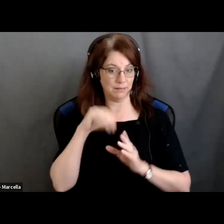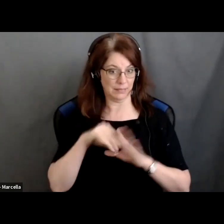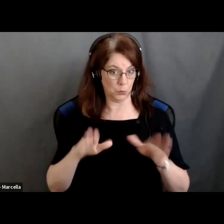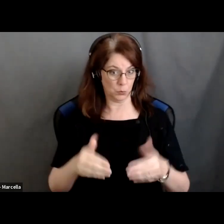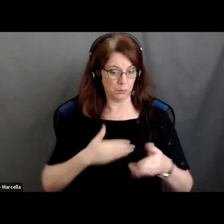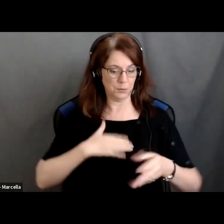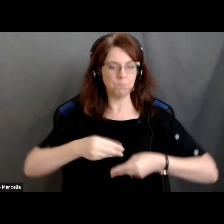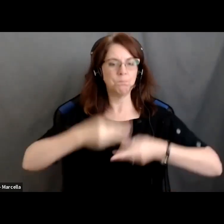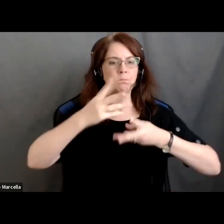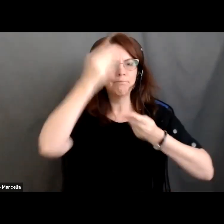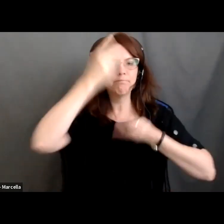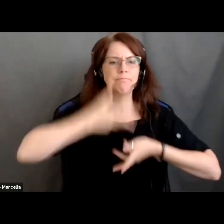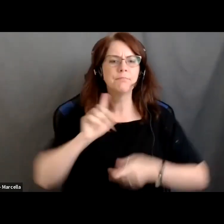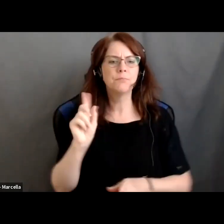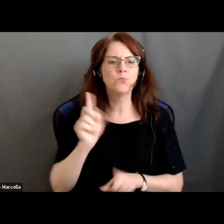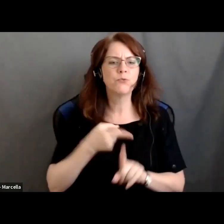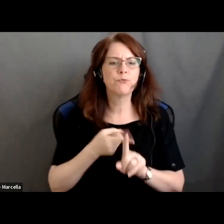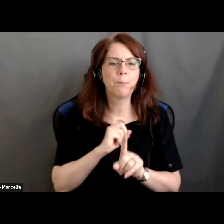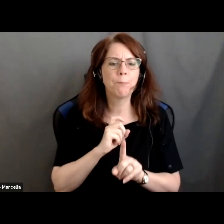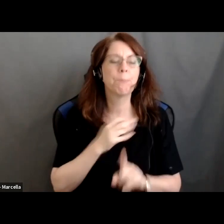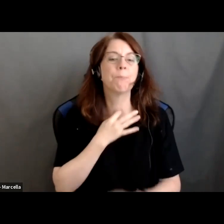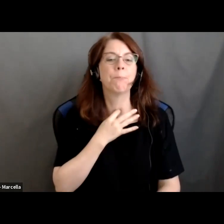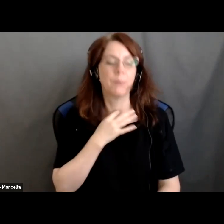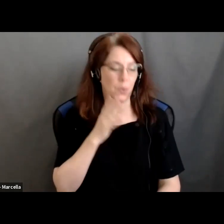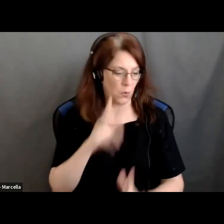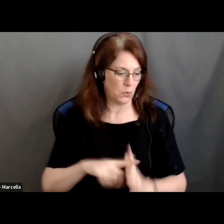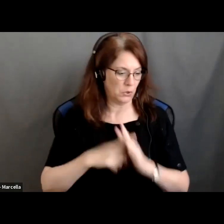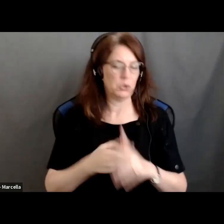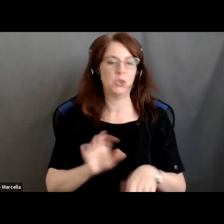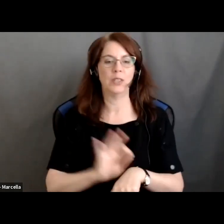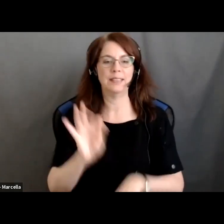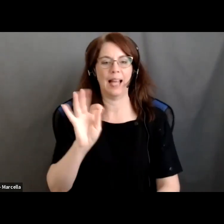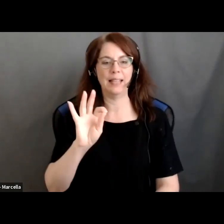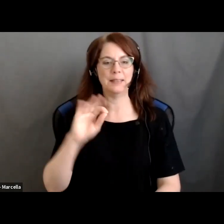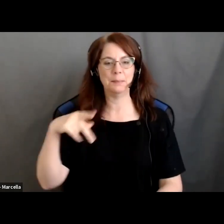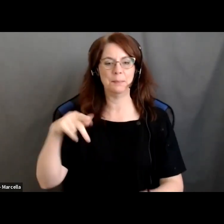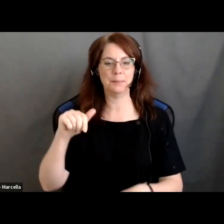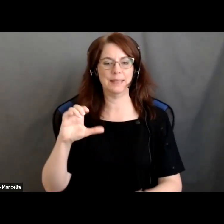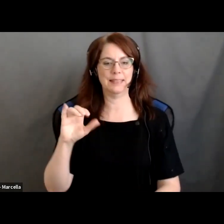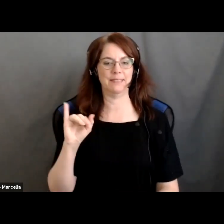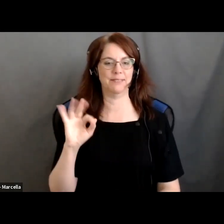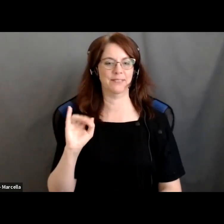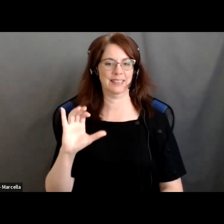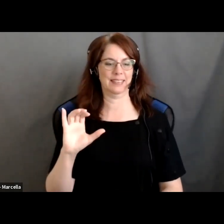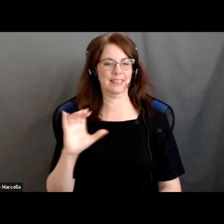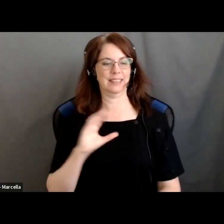you're from, and we will get started at 9 o'clock Pacific time, 12 o'clock